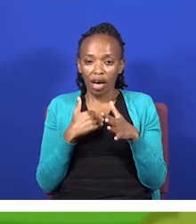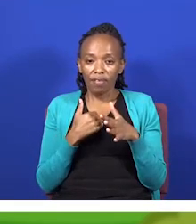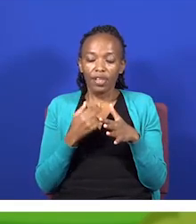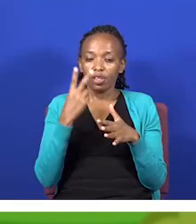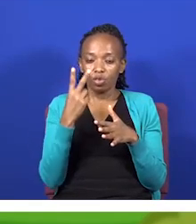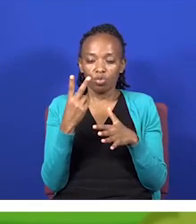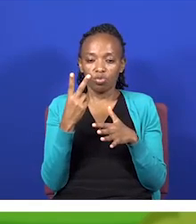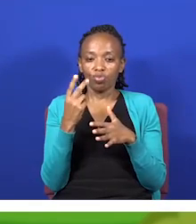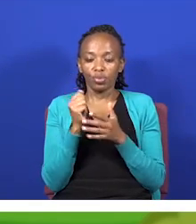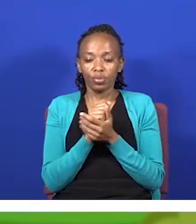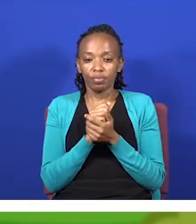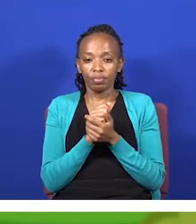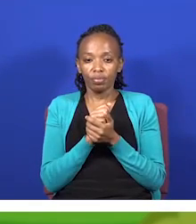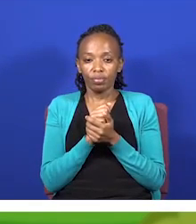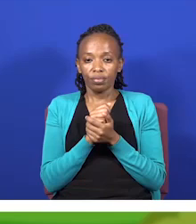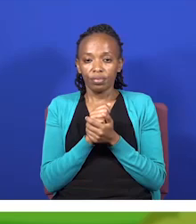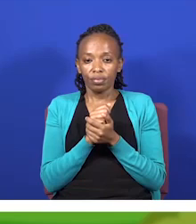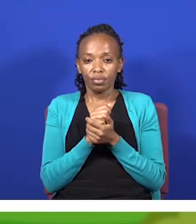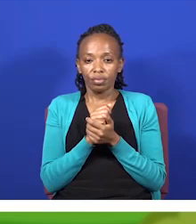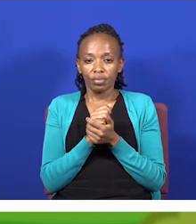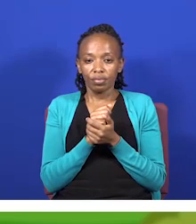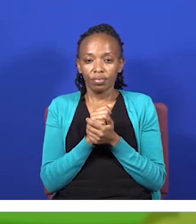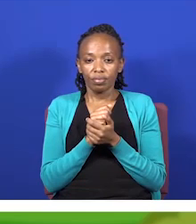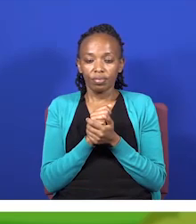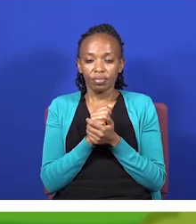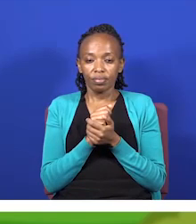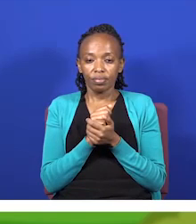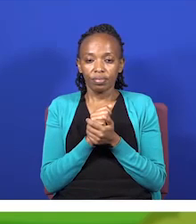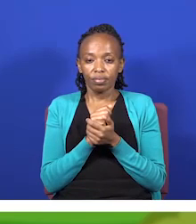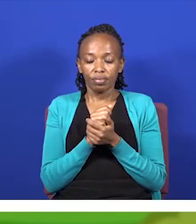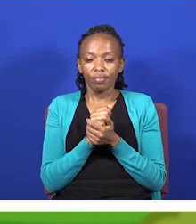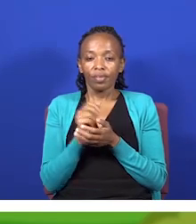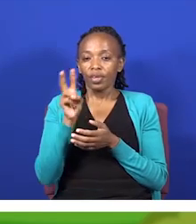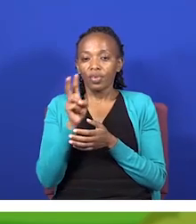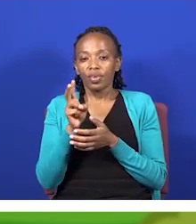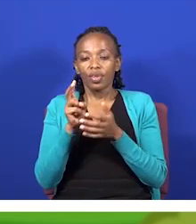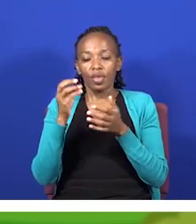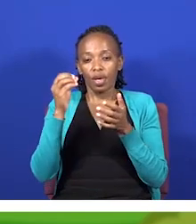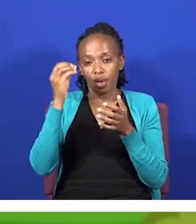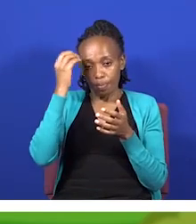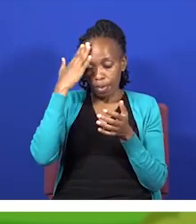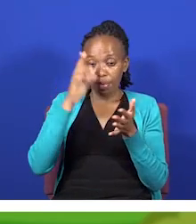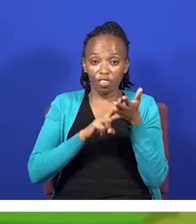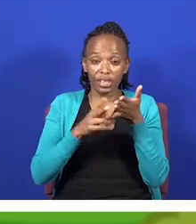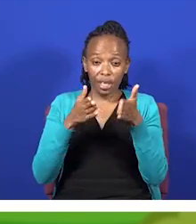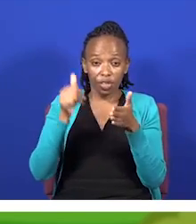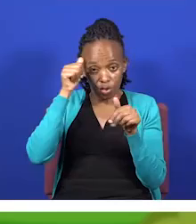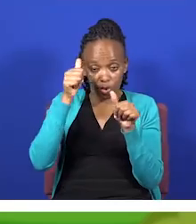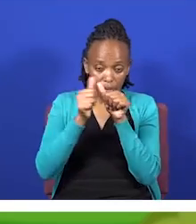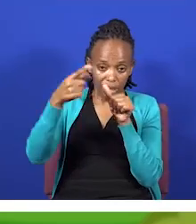hands facing, one facing 12, another facing 9. You see the scriptures. And this will remind us